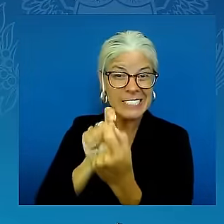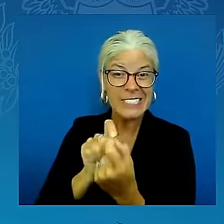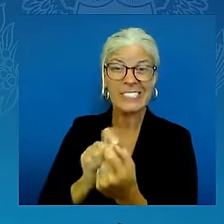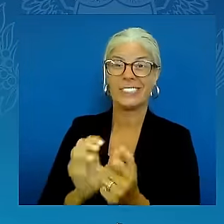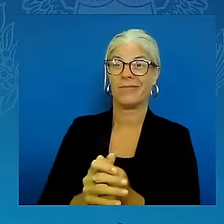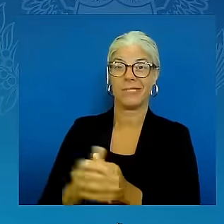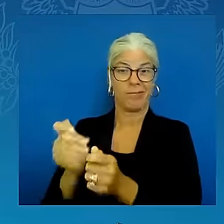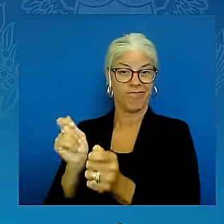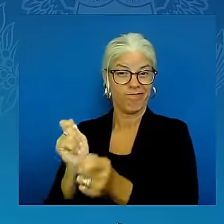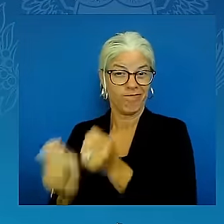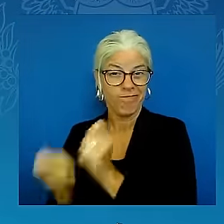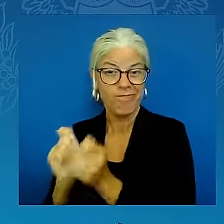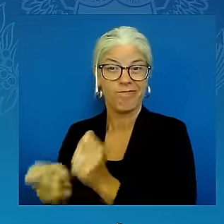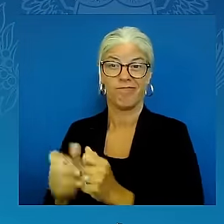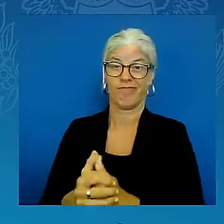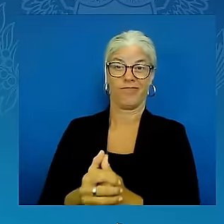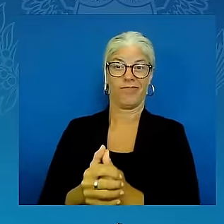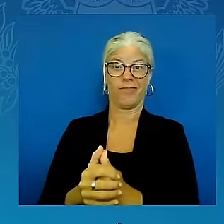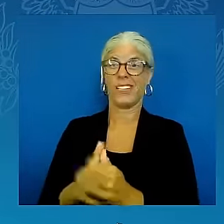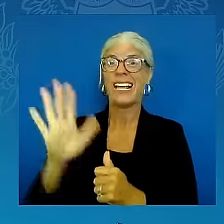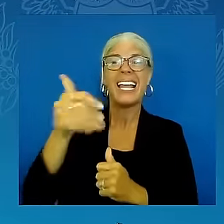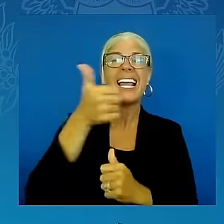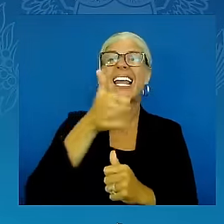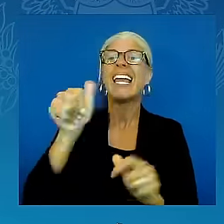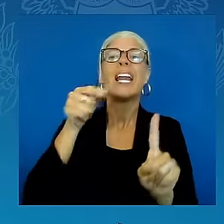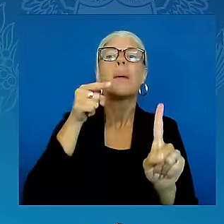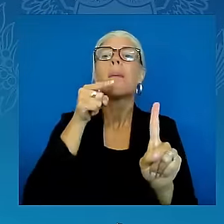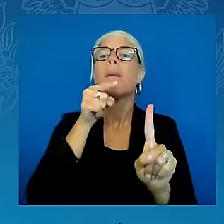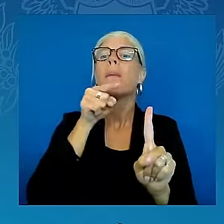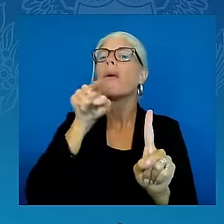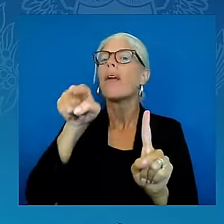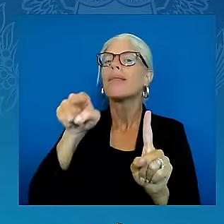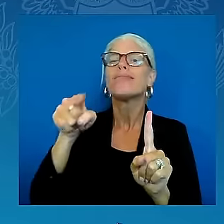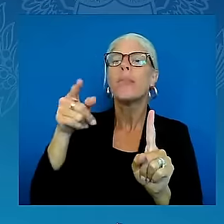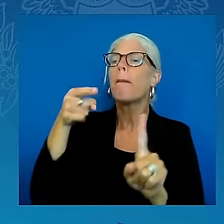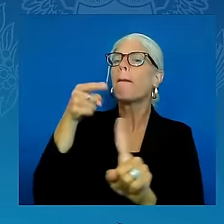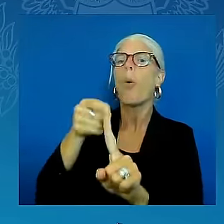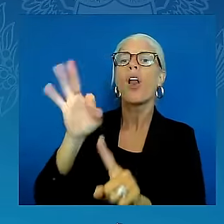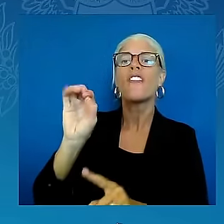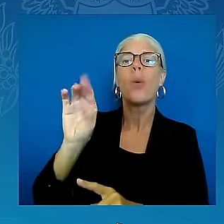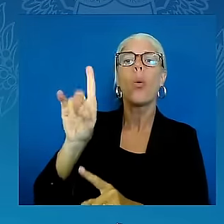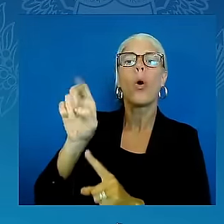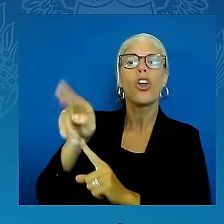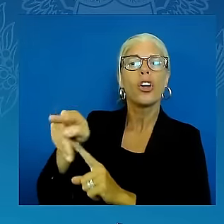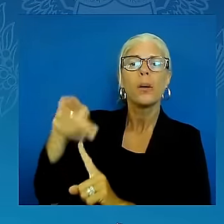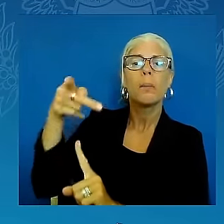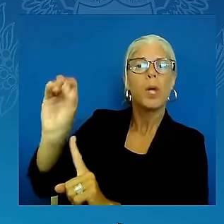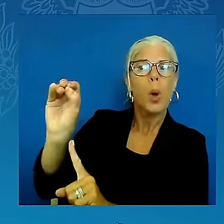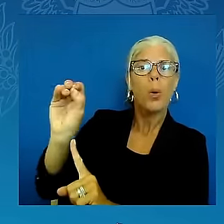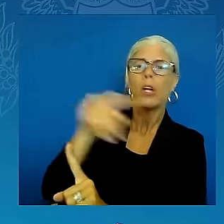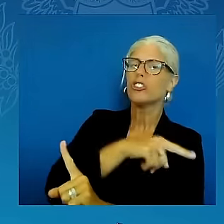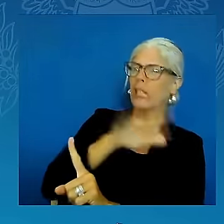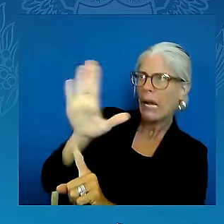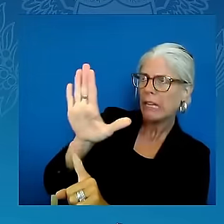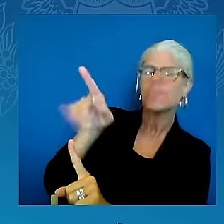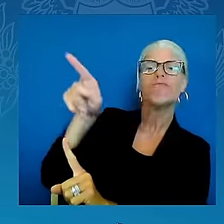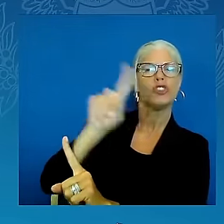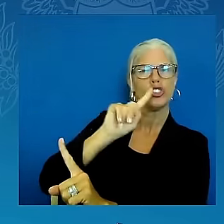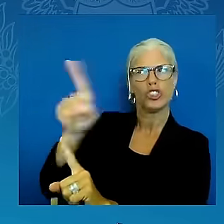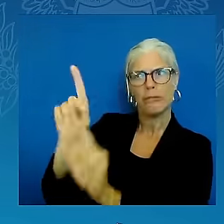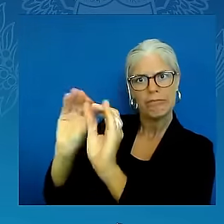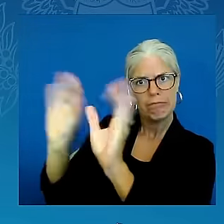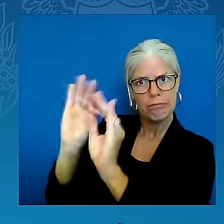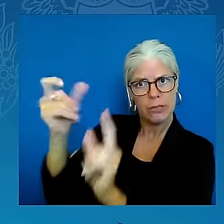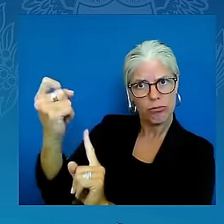would make sure everyone understood it and understood it well and used it to the benefit of the people she